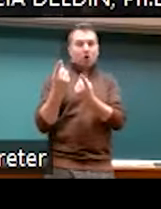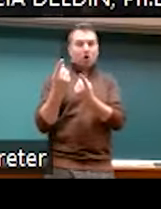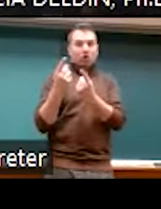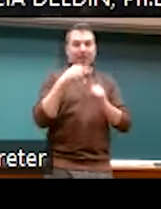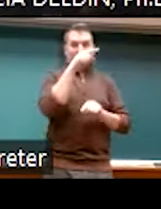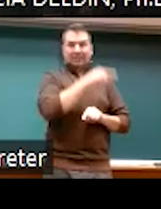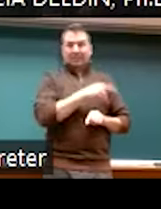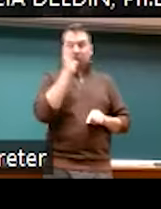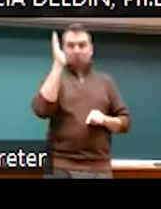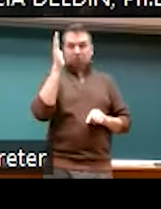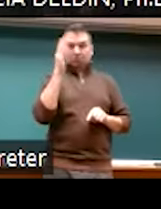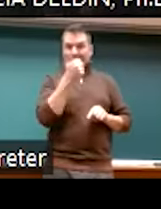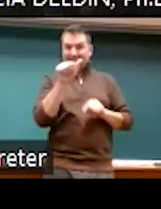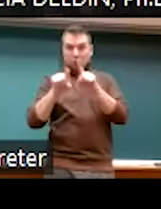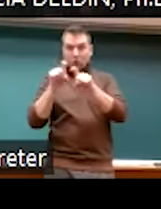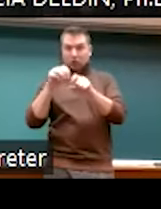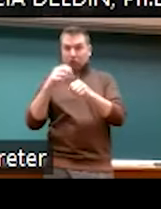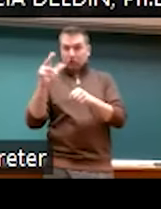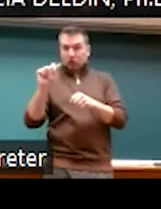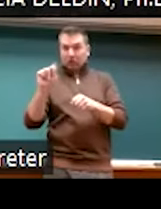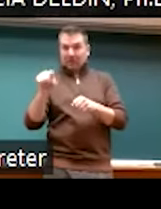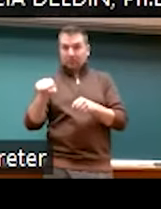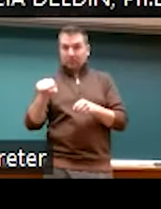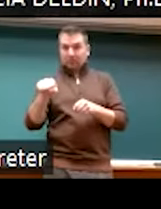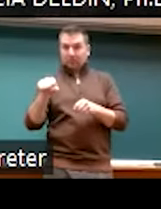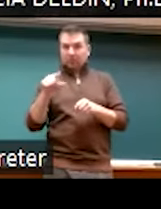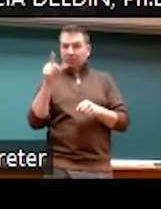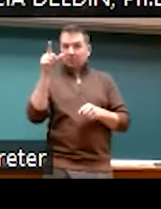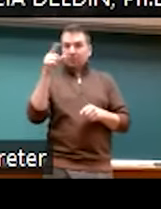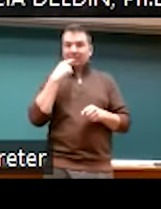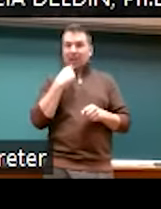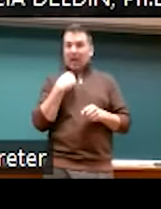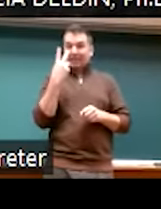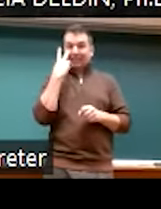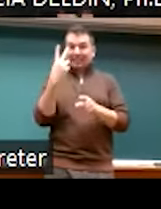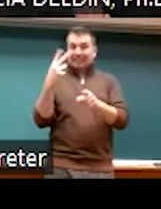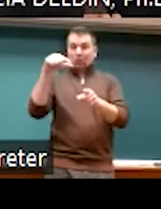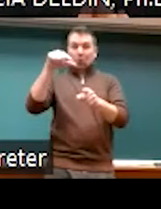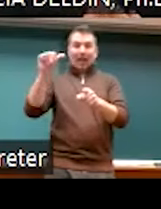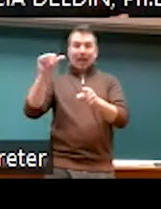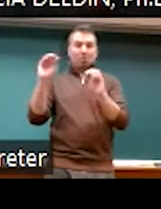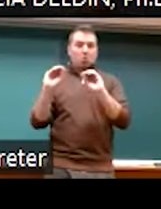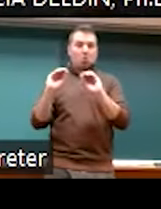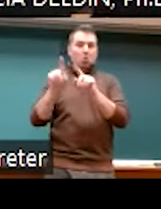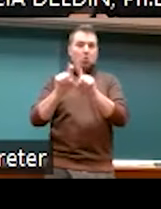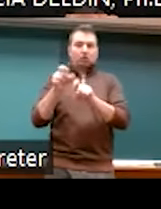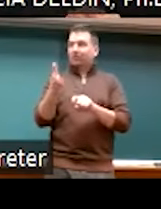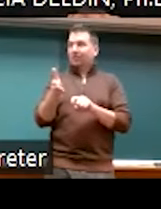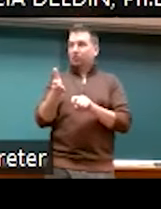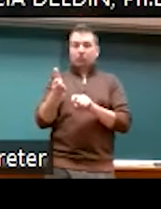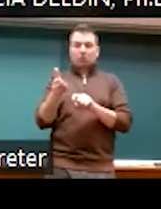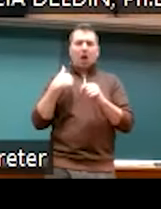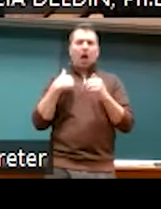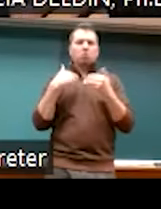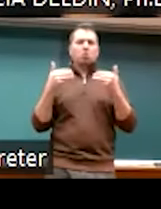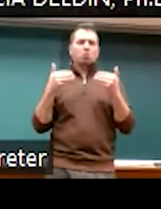I don't see if I can find a way to know that. So I'm just going to go on. So the first thing we wanted to look at,